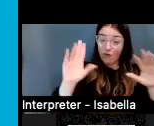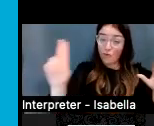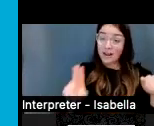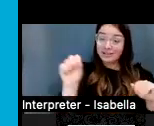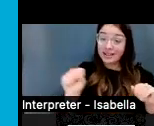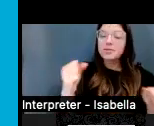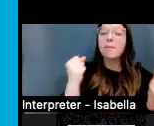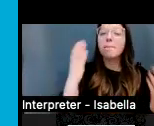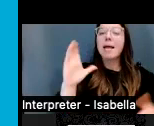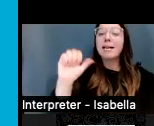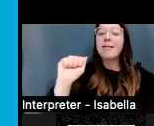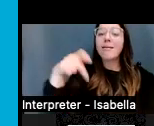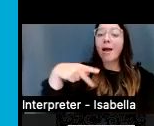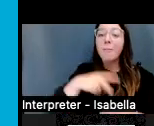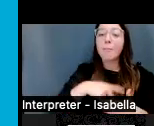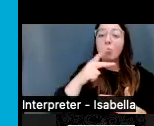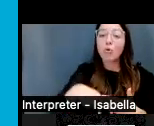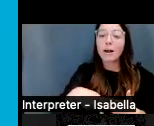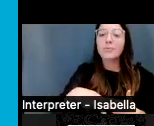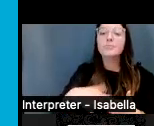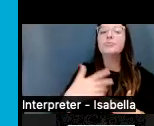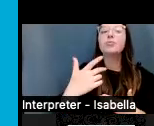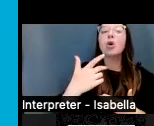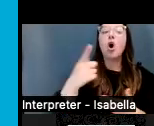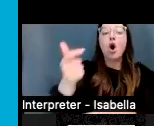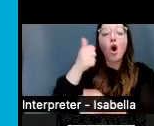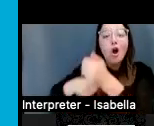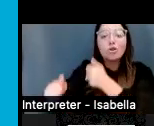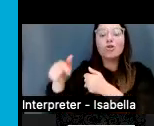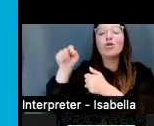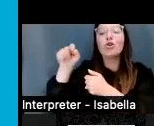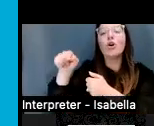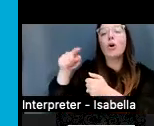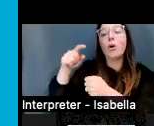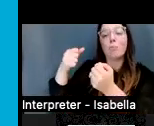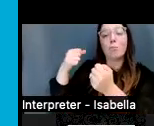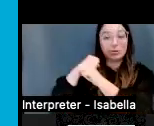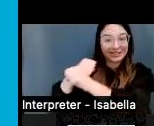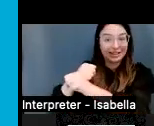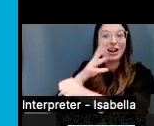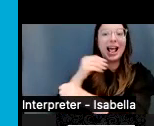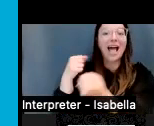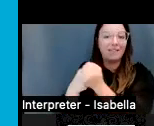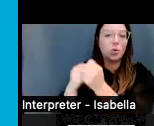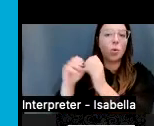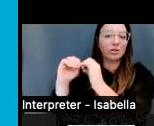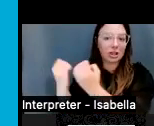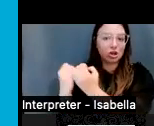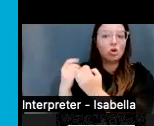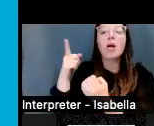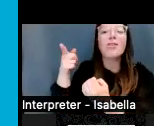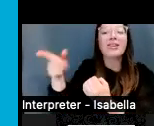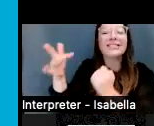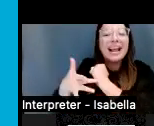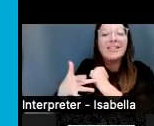government. And many of them are actually housed within the protection and advocacy organizations. So they're inside